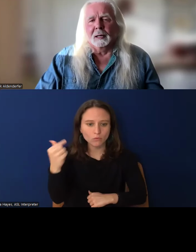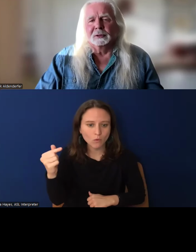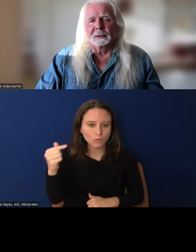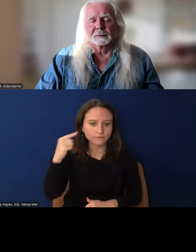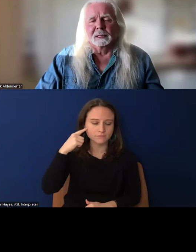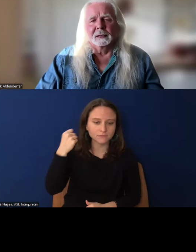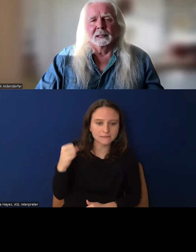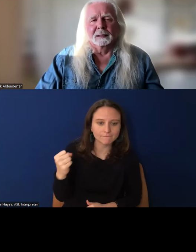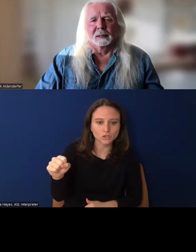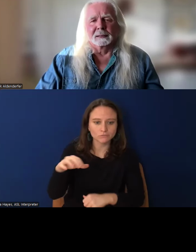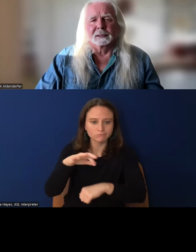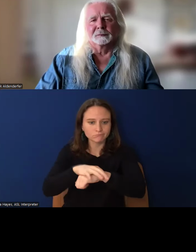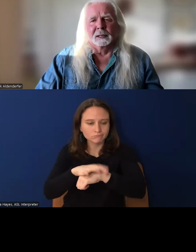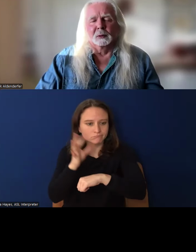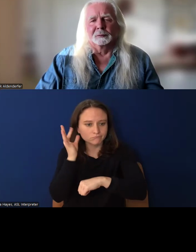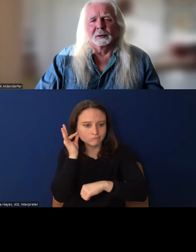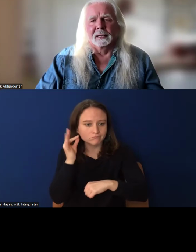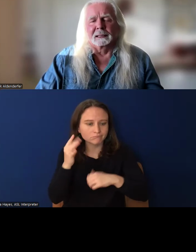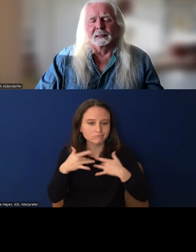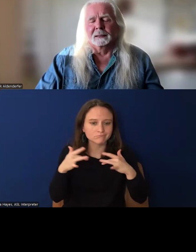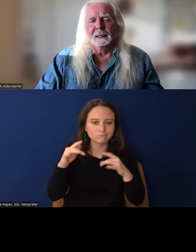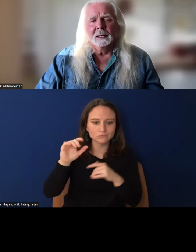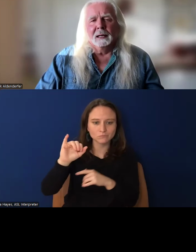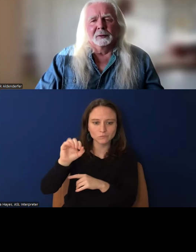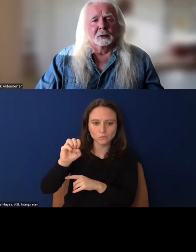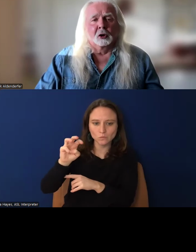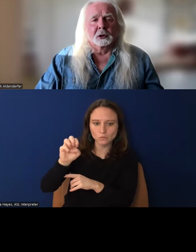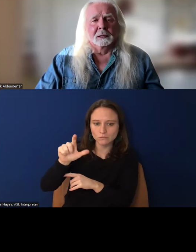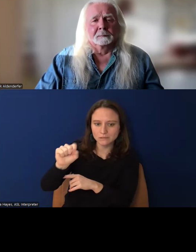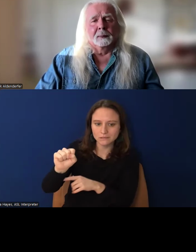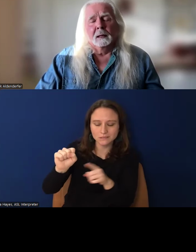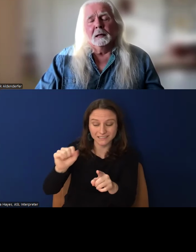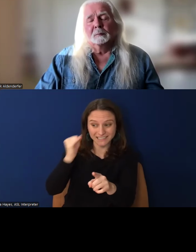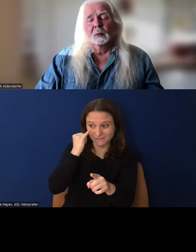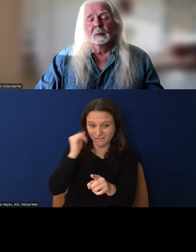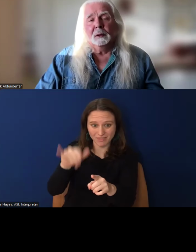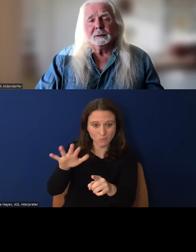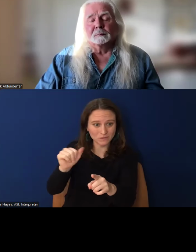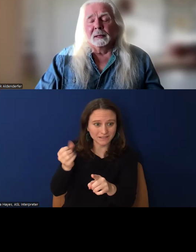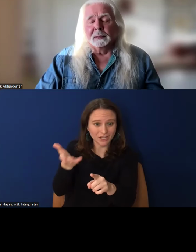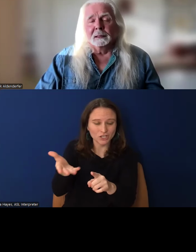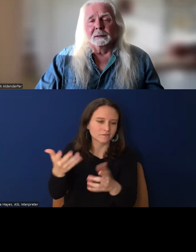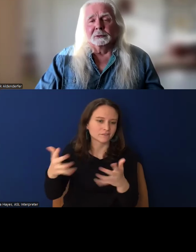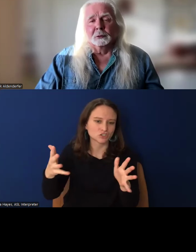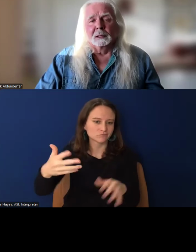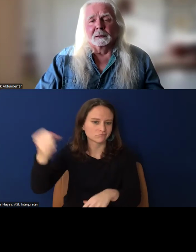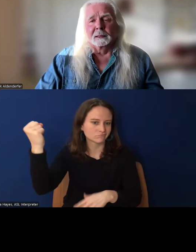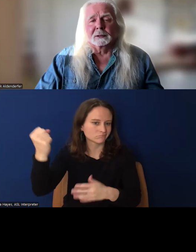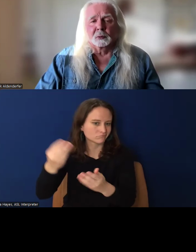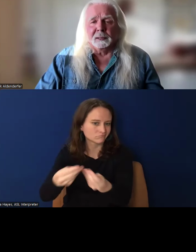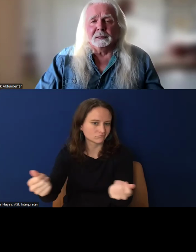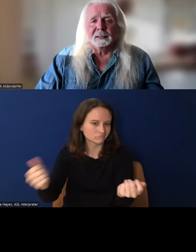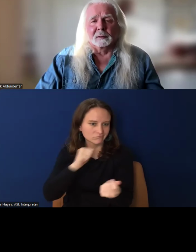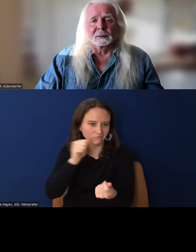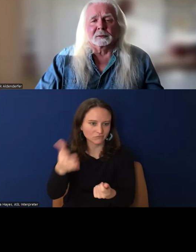other objects of any kind that might signify wealth on that kind, they're long gone. But what was abundant in the tomb context